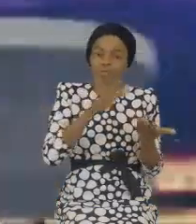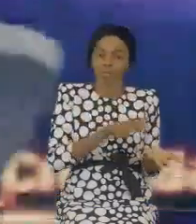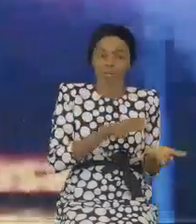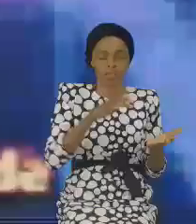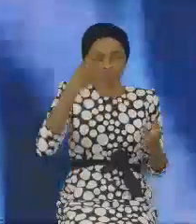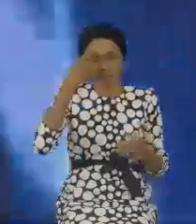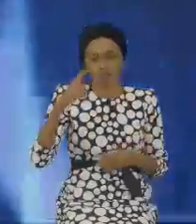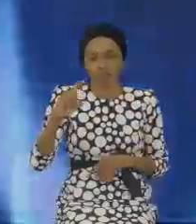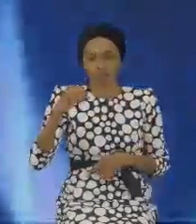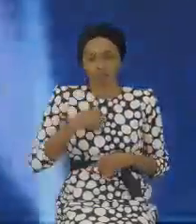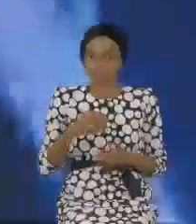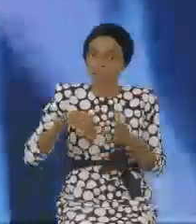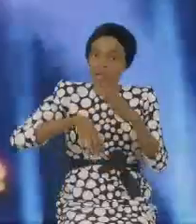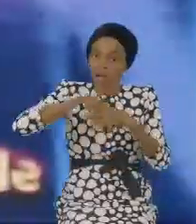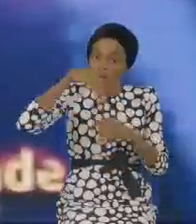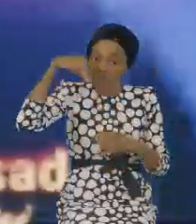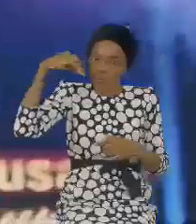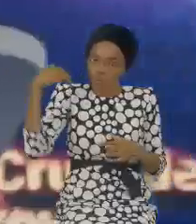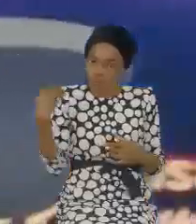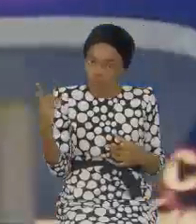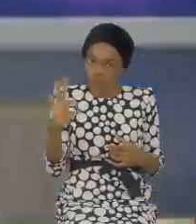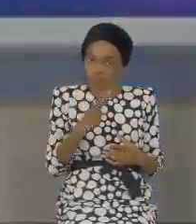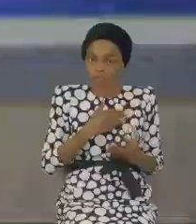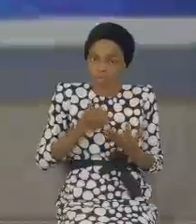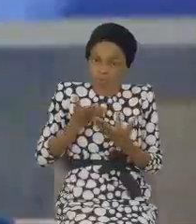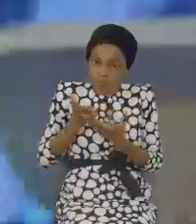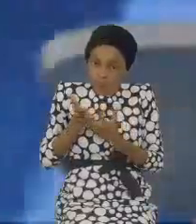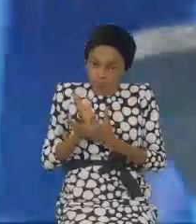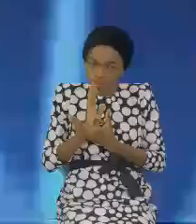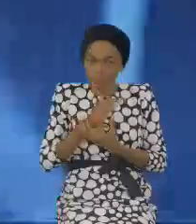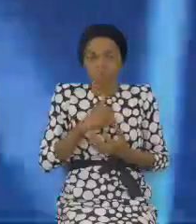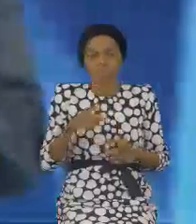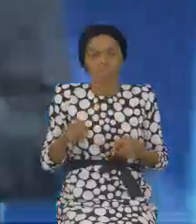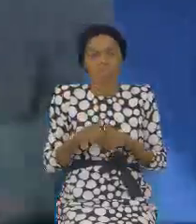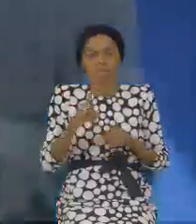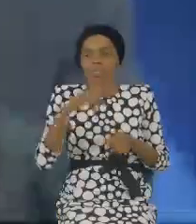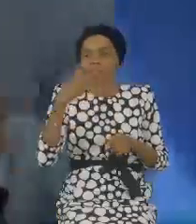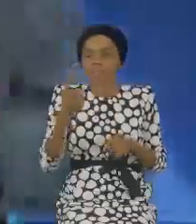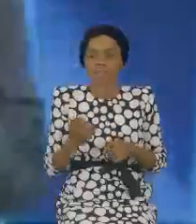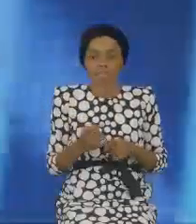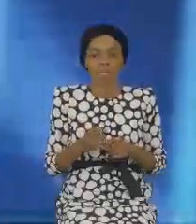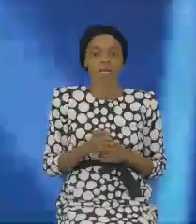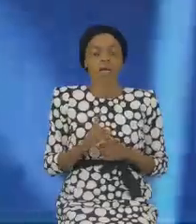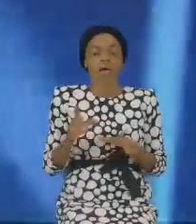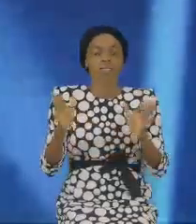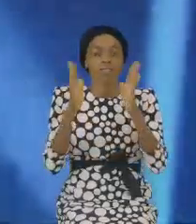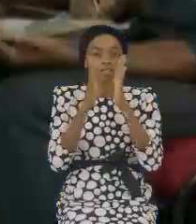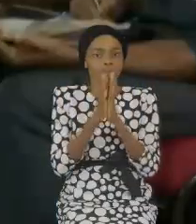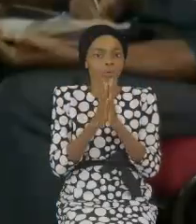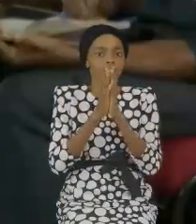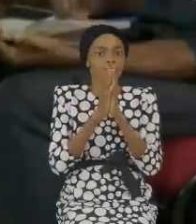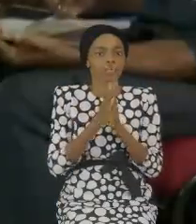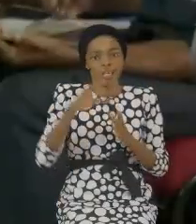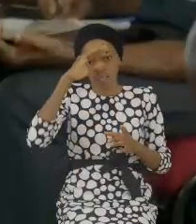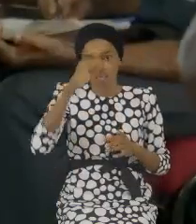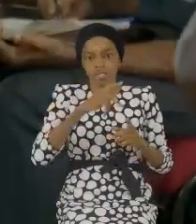of, through. And then as he prayed the high priestly prayer in John chapter